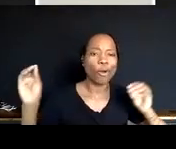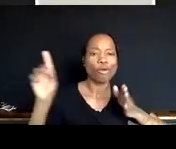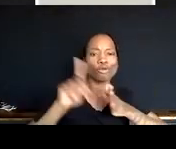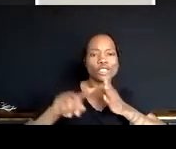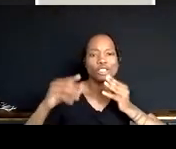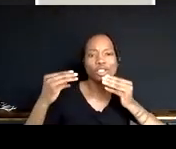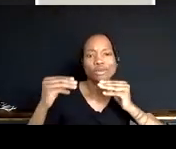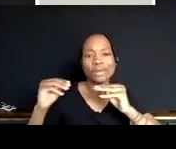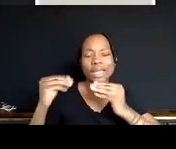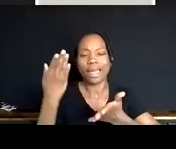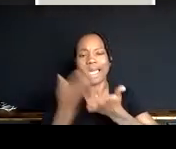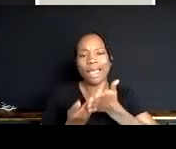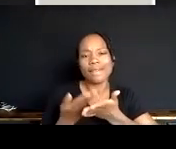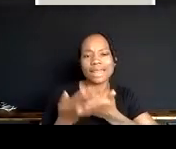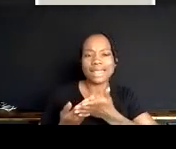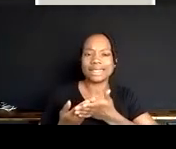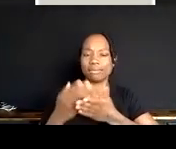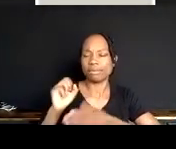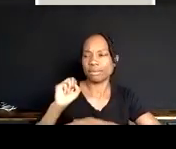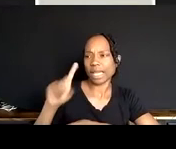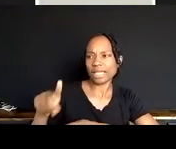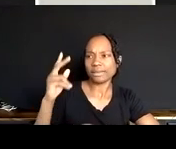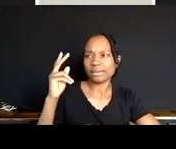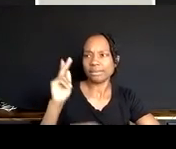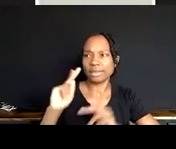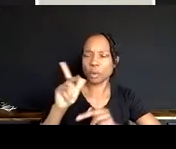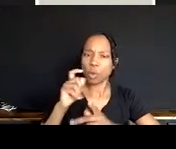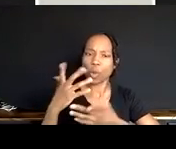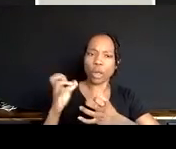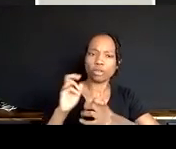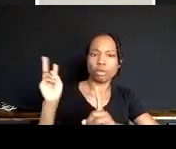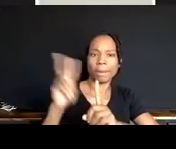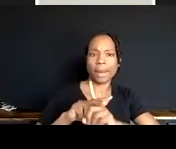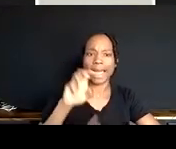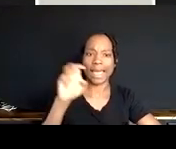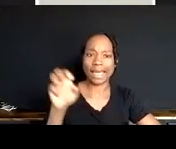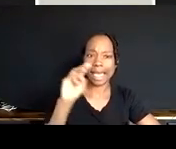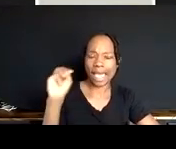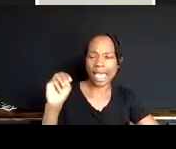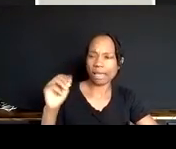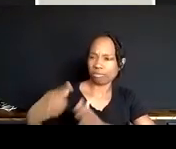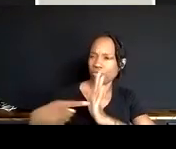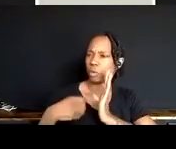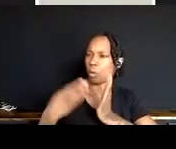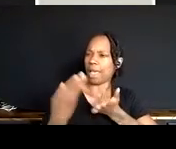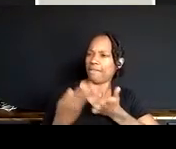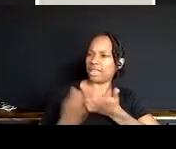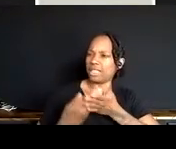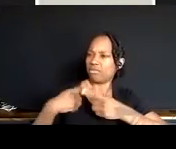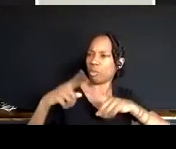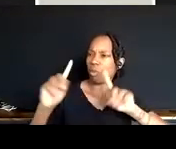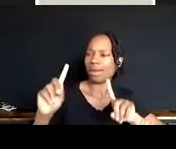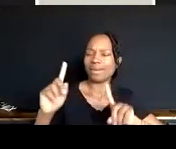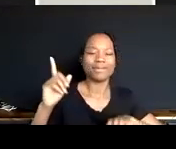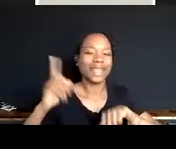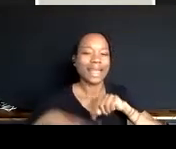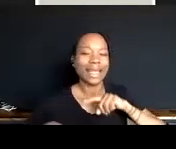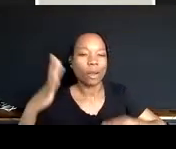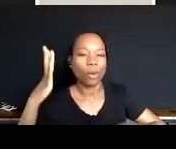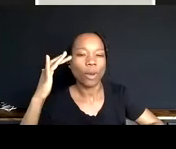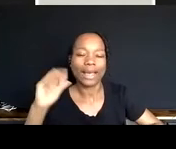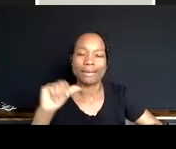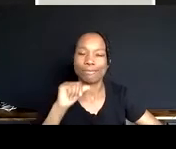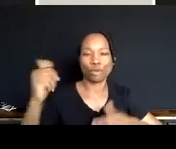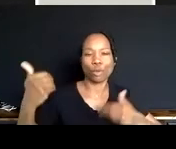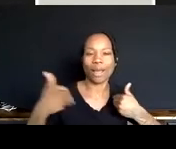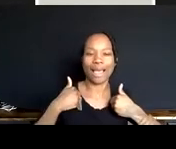implement electronic monitoring to produce evidence. They won't, because it does not exist. Okay, can we